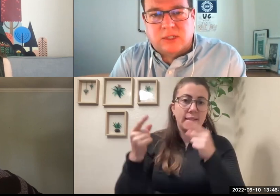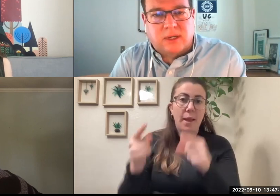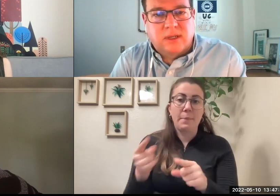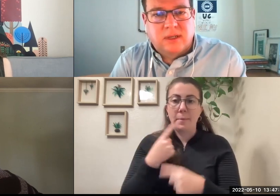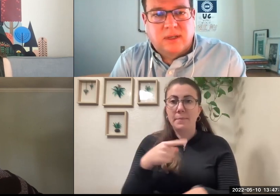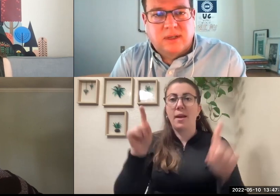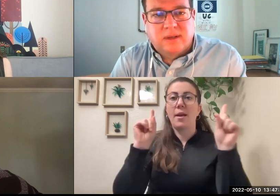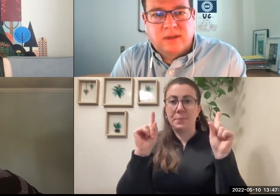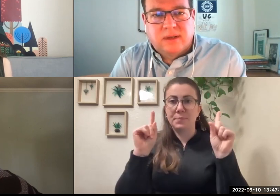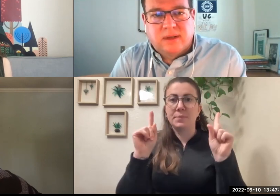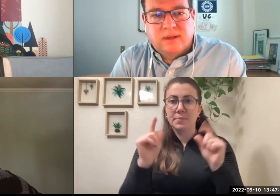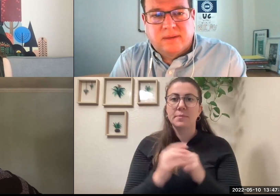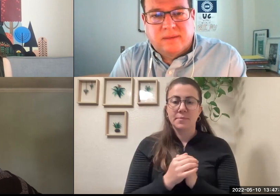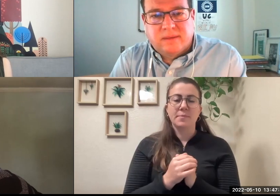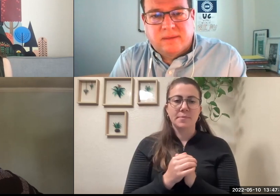kind of revolutionary.